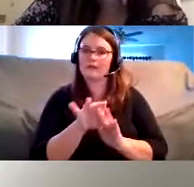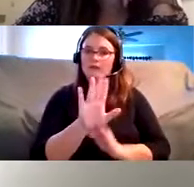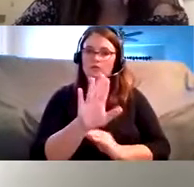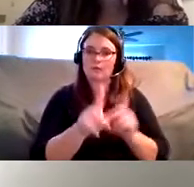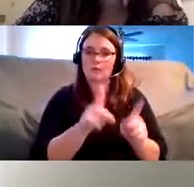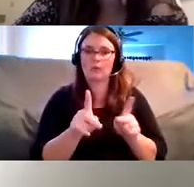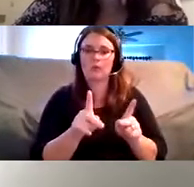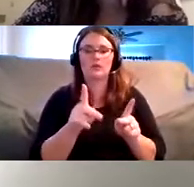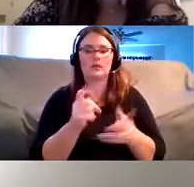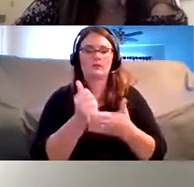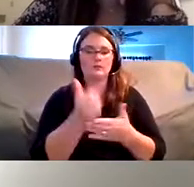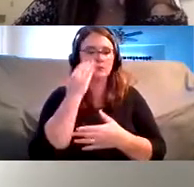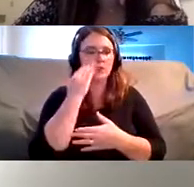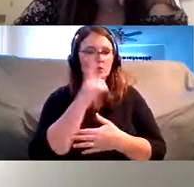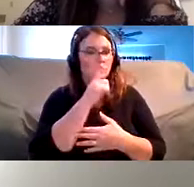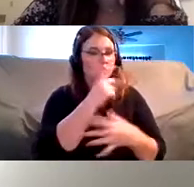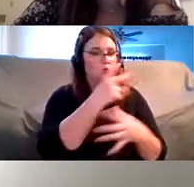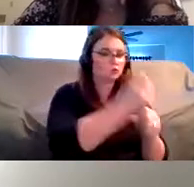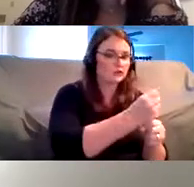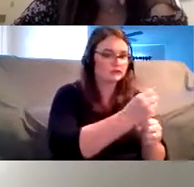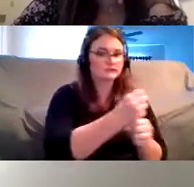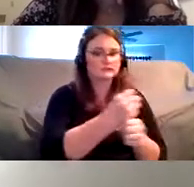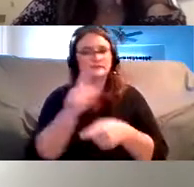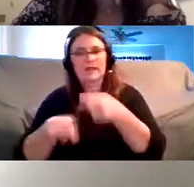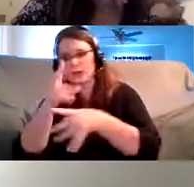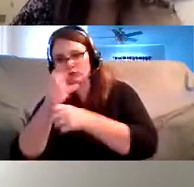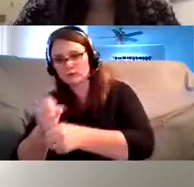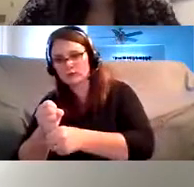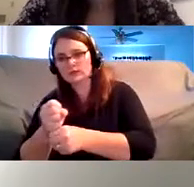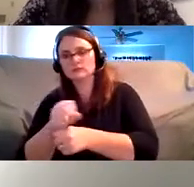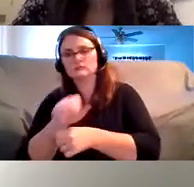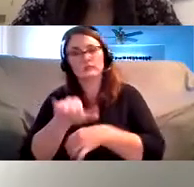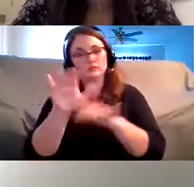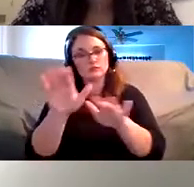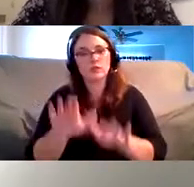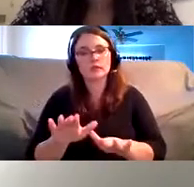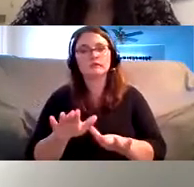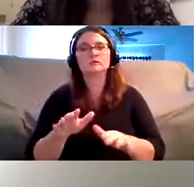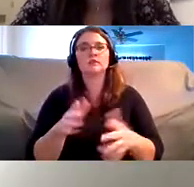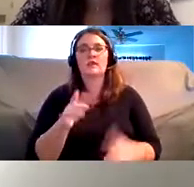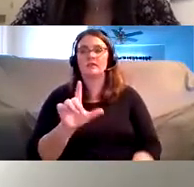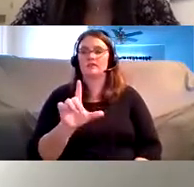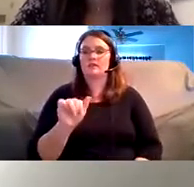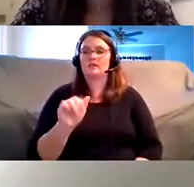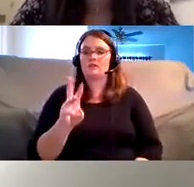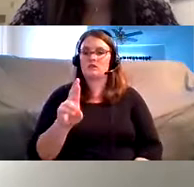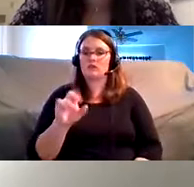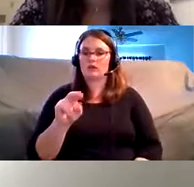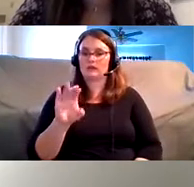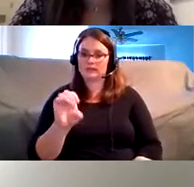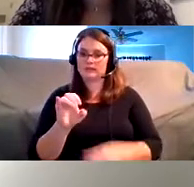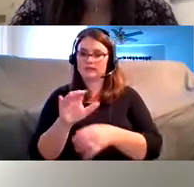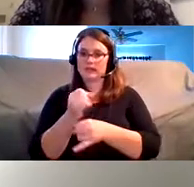so that's really great. I mean, on the Lawrence campus, I only have data from a few years ago, but we only have